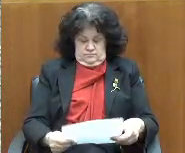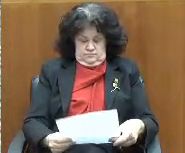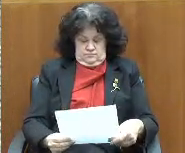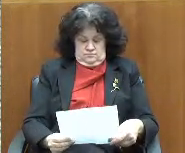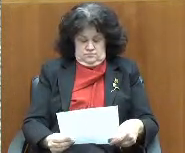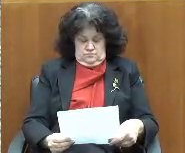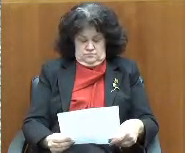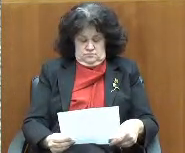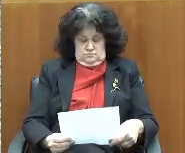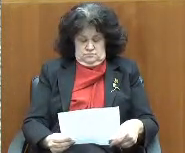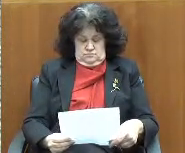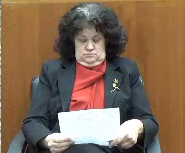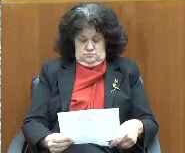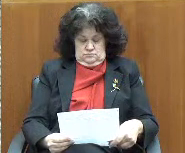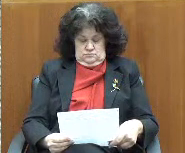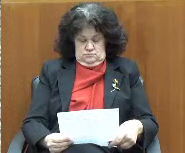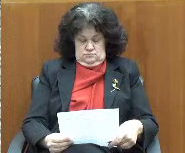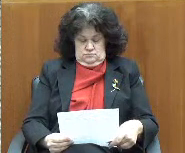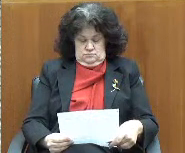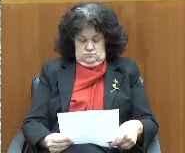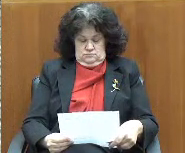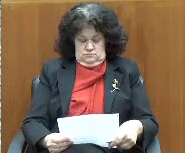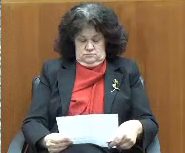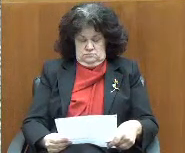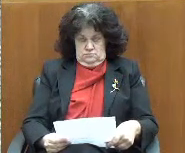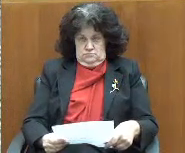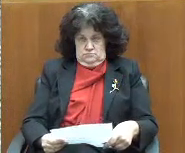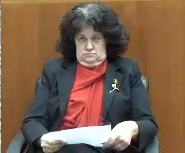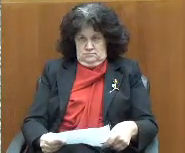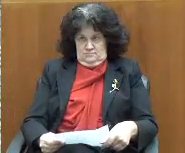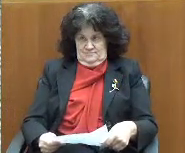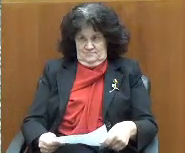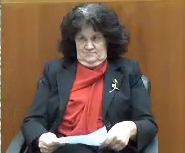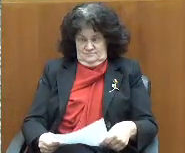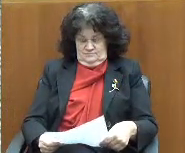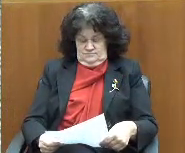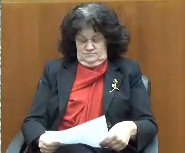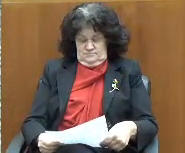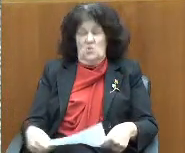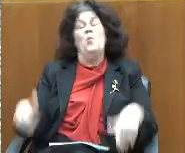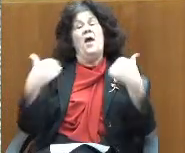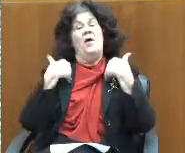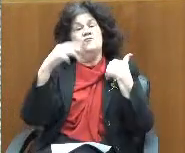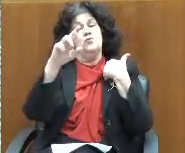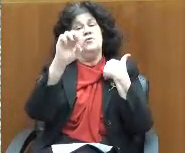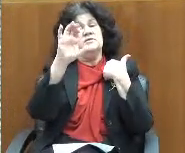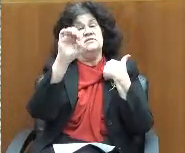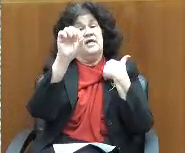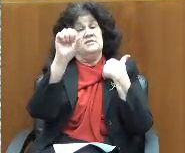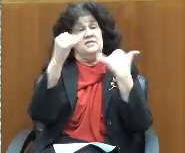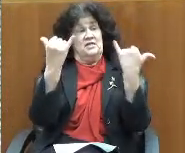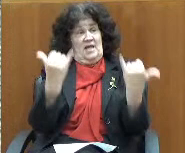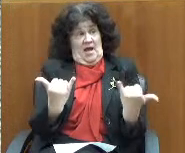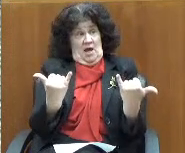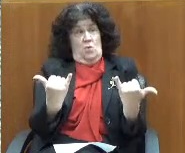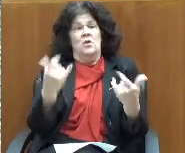in a properly held executive session. At this time, the board meeting stands in recess to go into executive session.